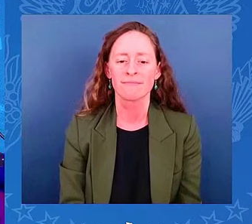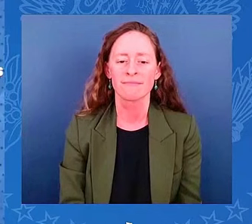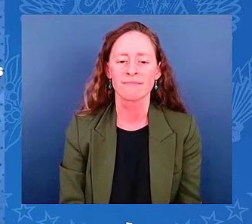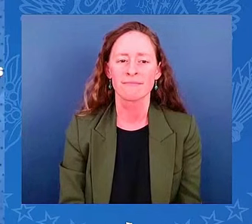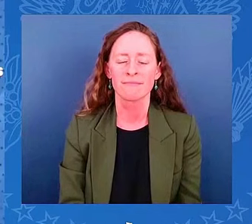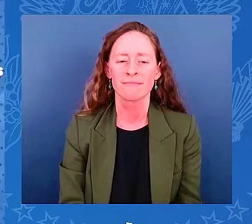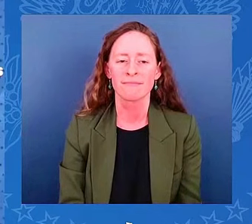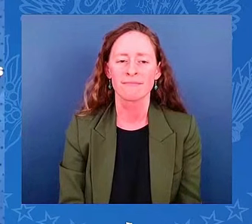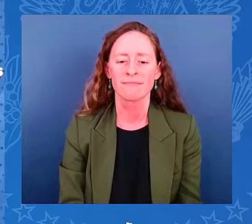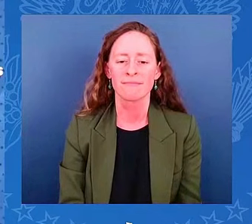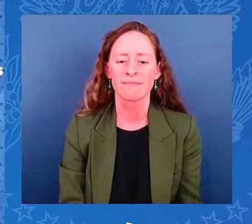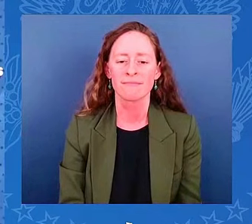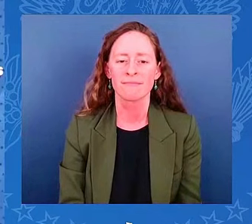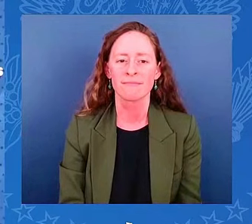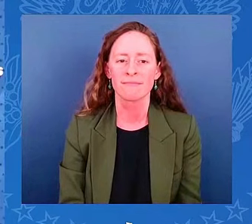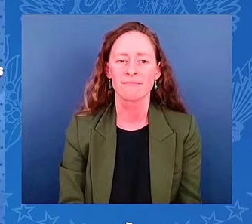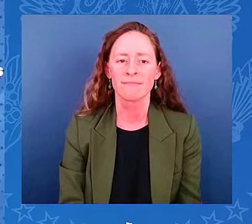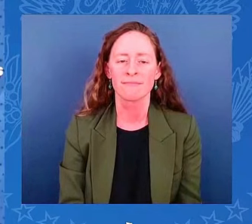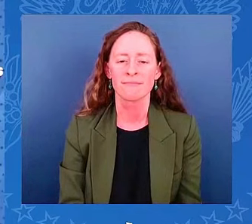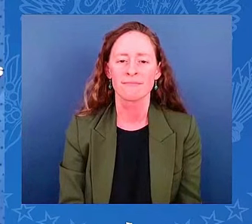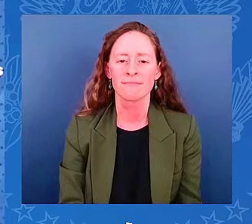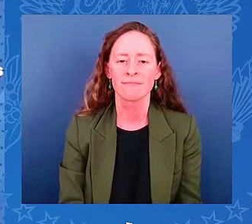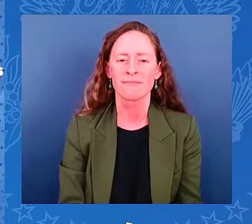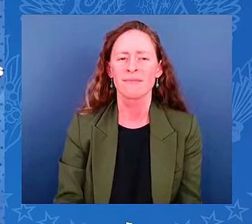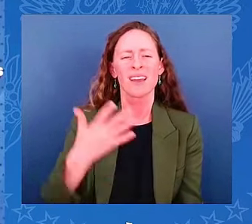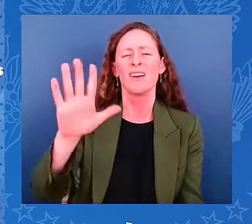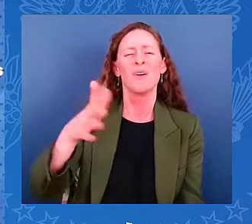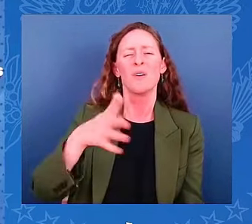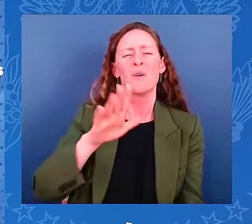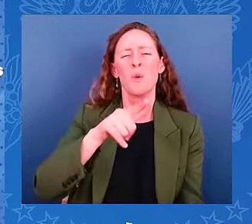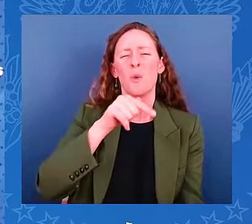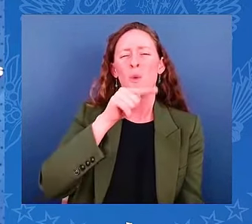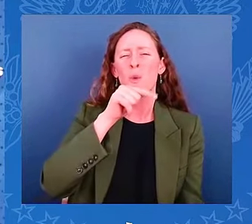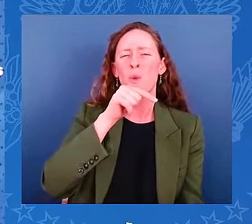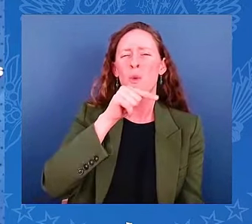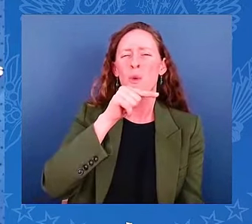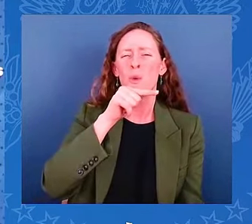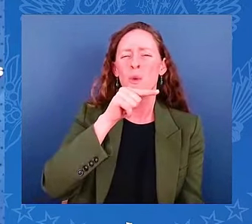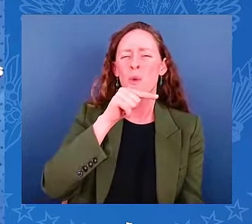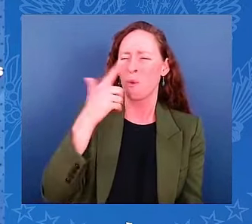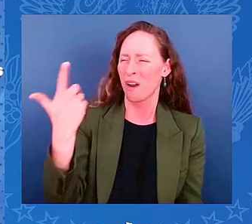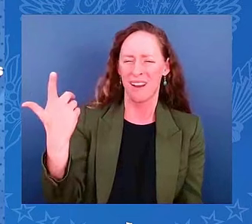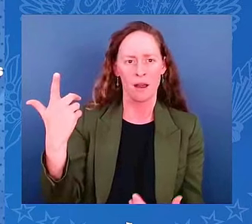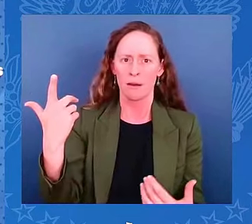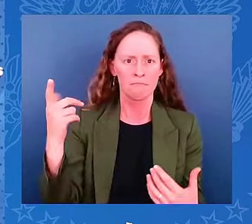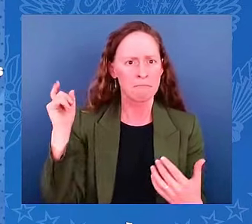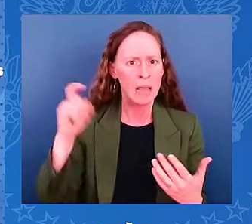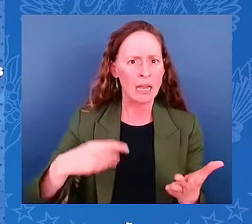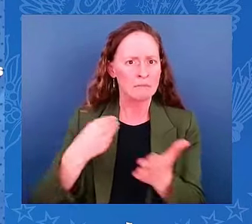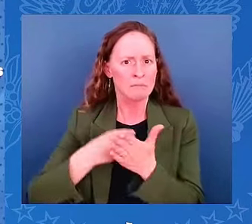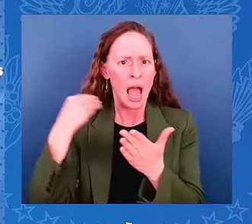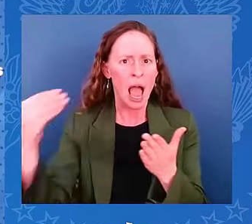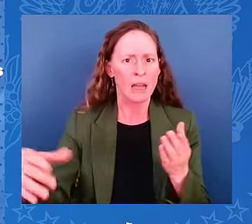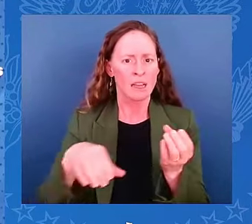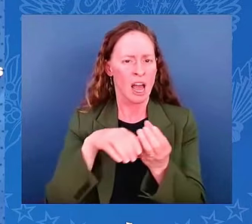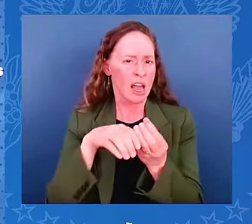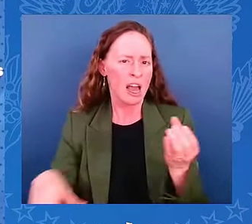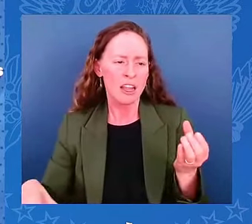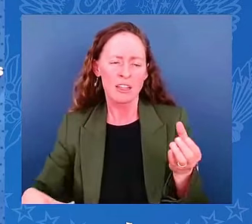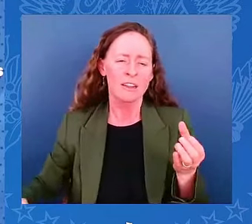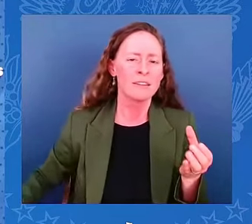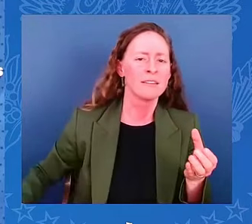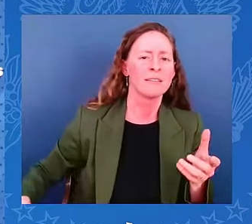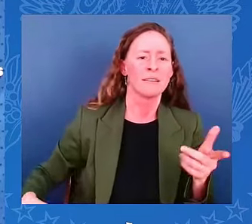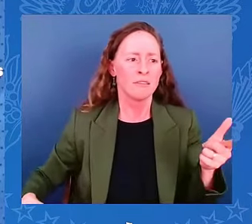God's name needs a magazine which can hold 200 shells. Nobody, that's right. I remember when I was campaigning, when I